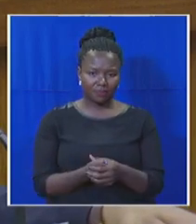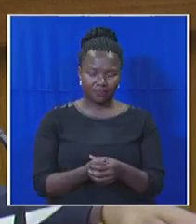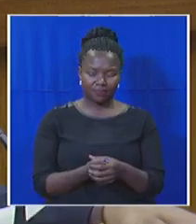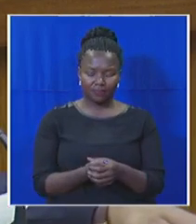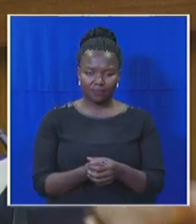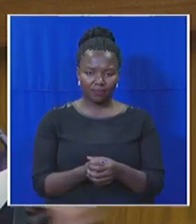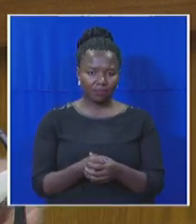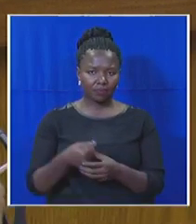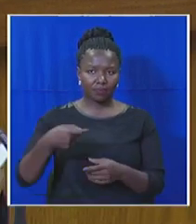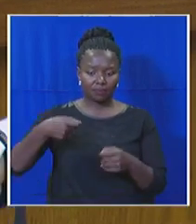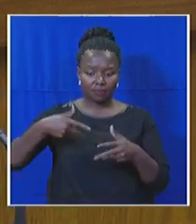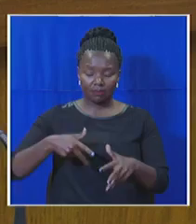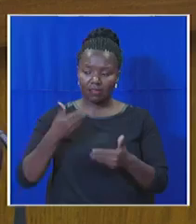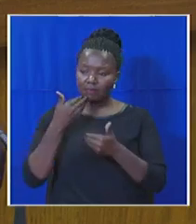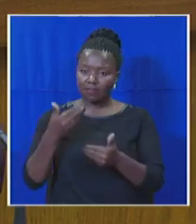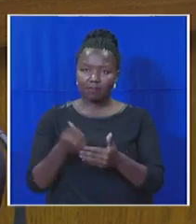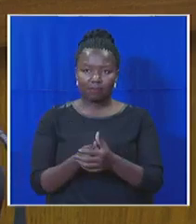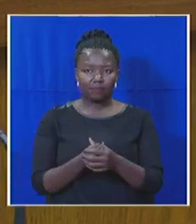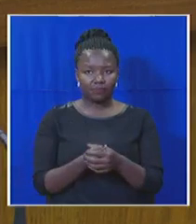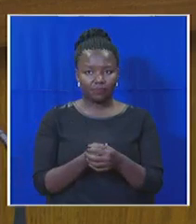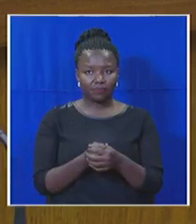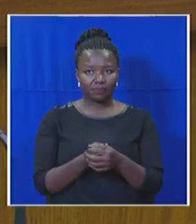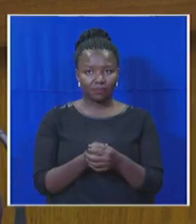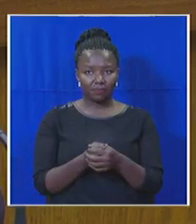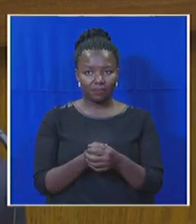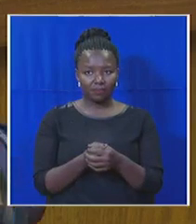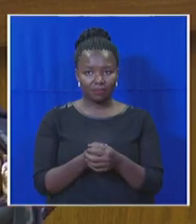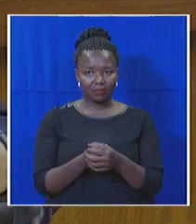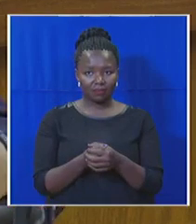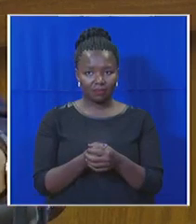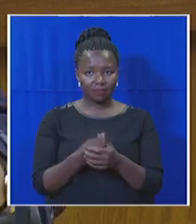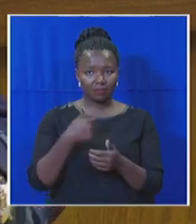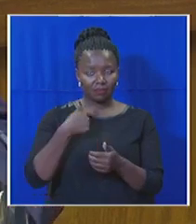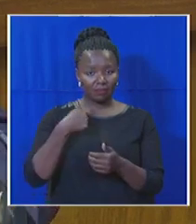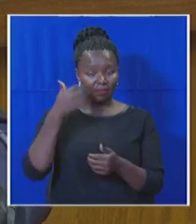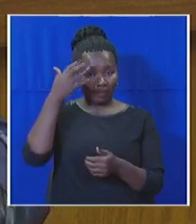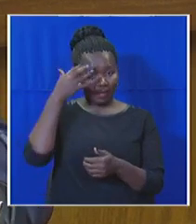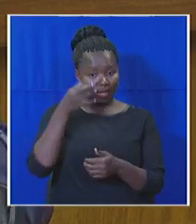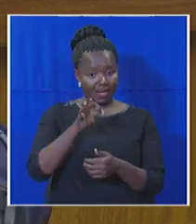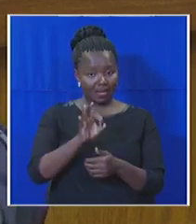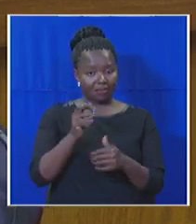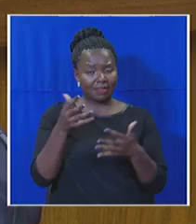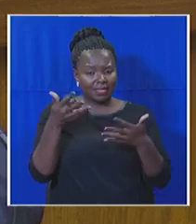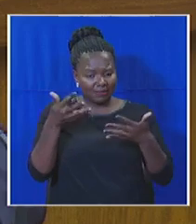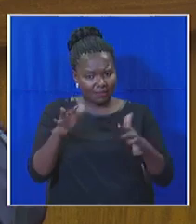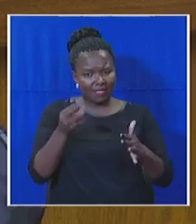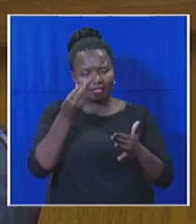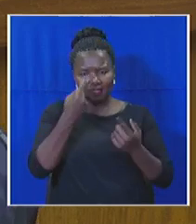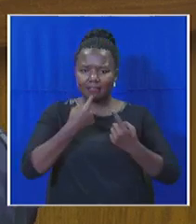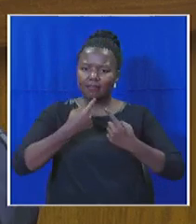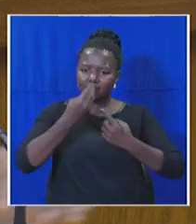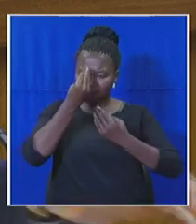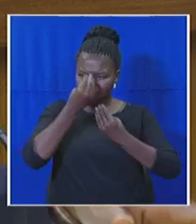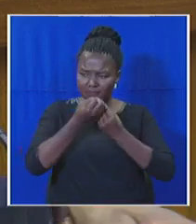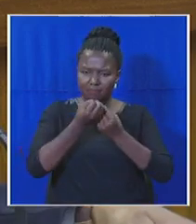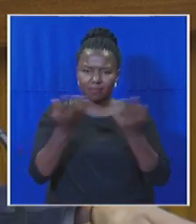Speaker. The government has been communicating publicly with